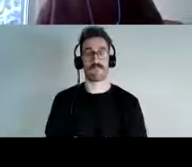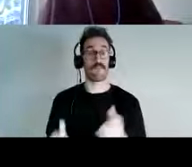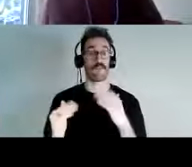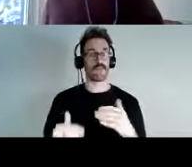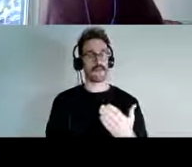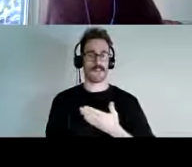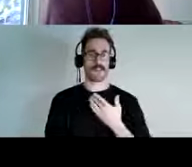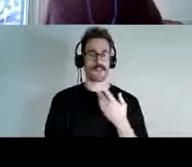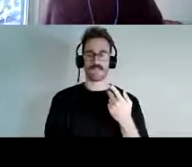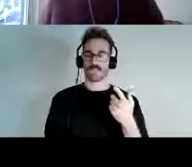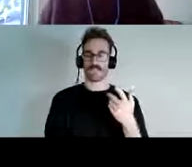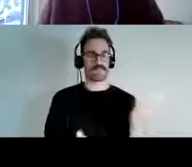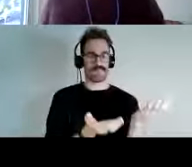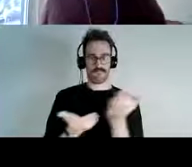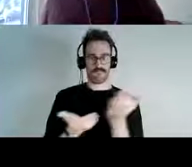expert panel of